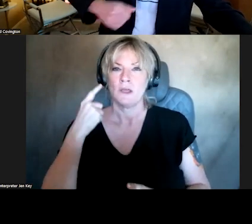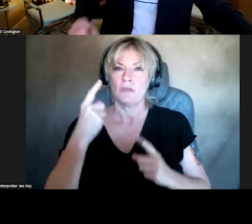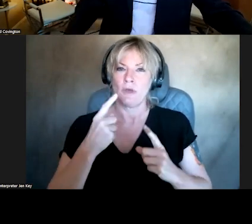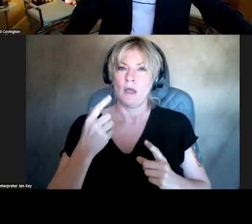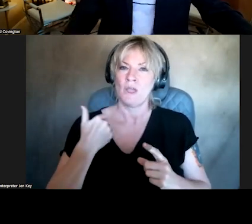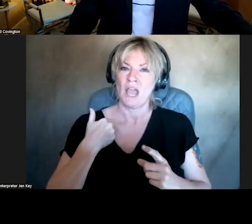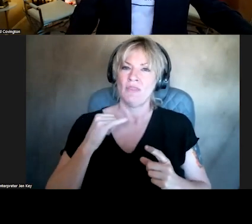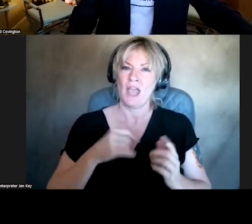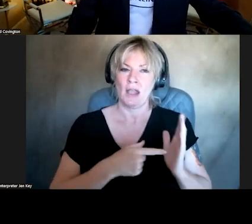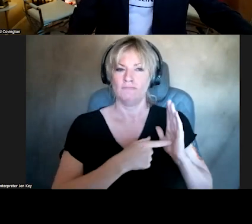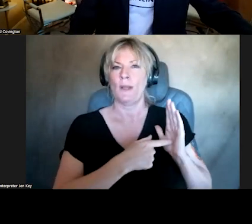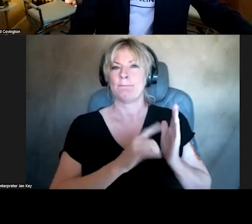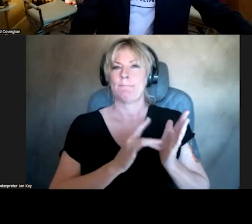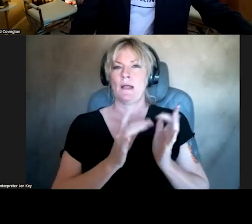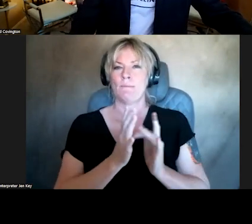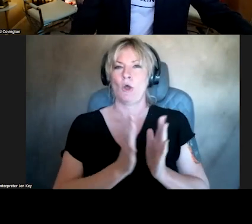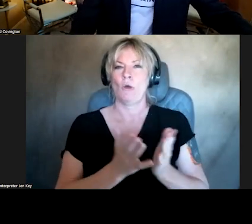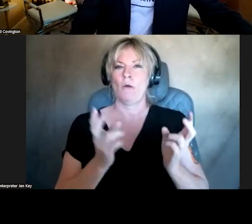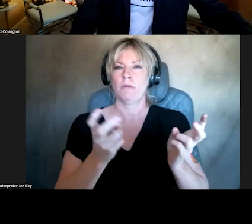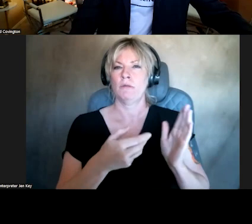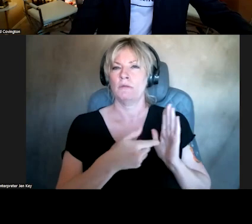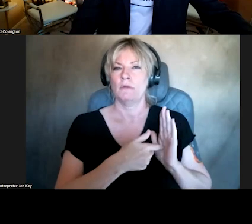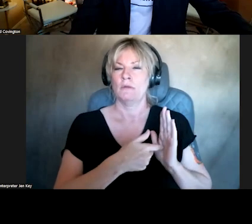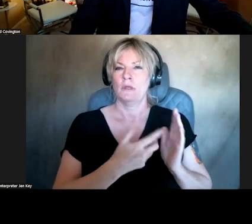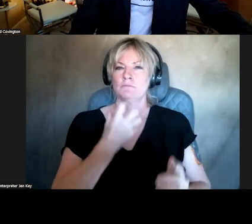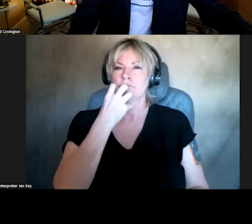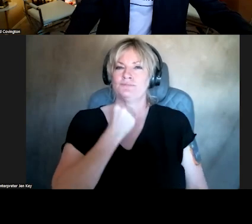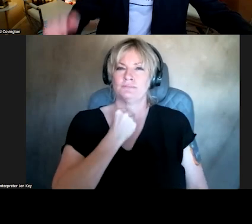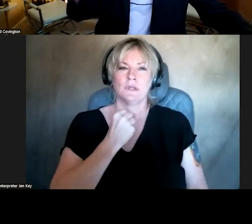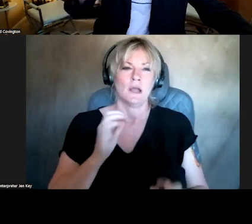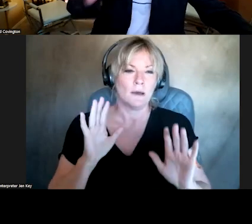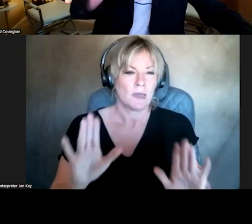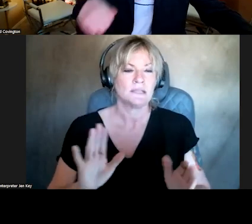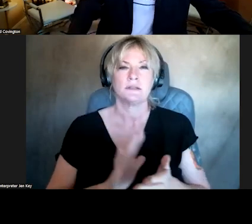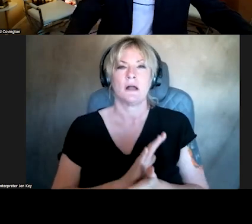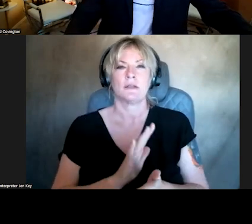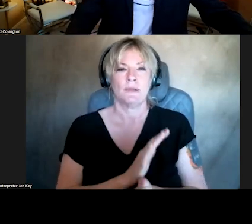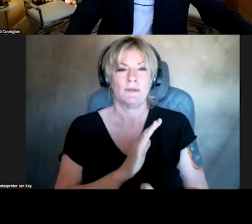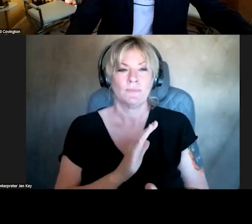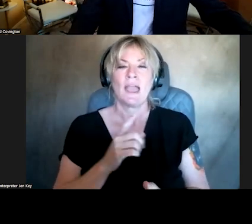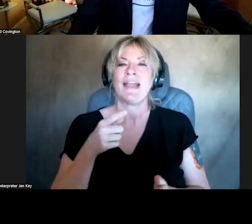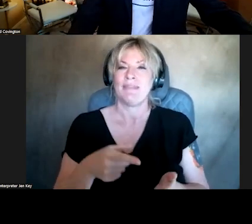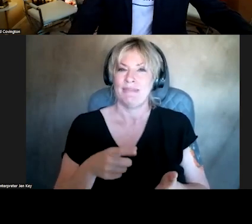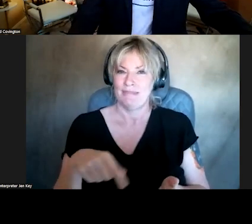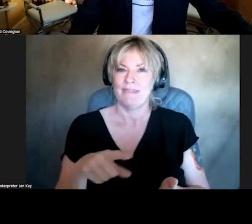our arms like it was the Bible, the New Testament or something. It's an amazing document. And they go back and talk about